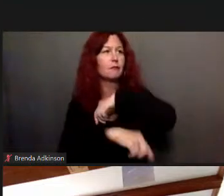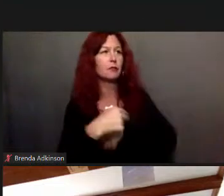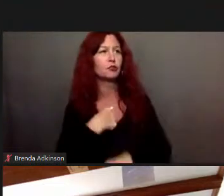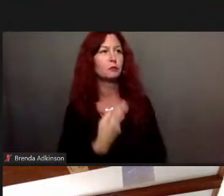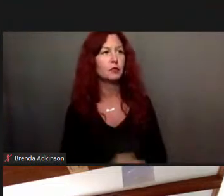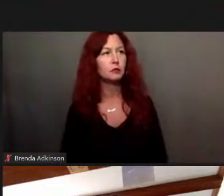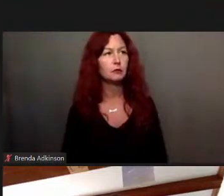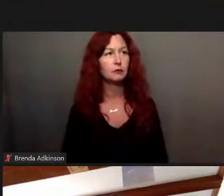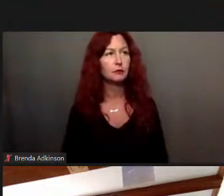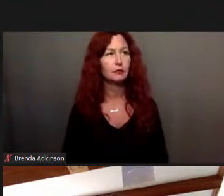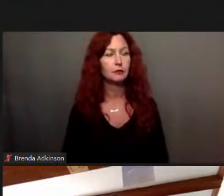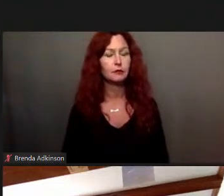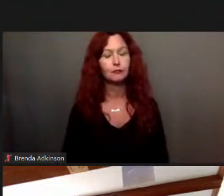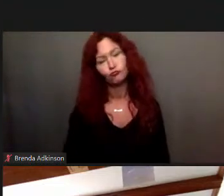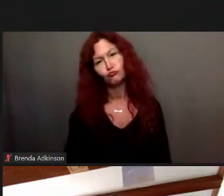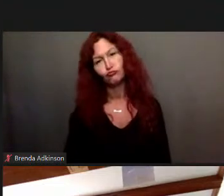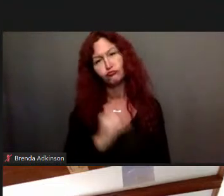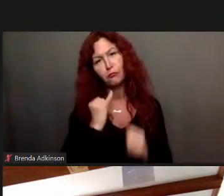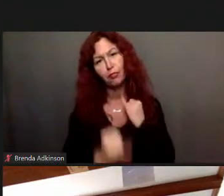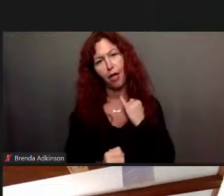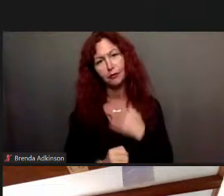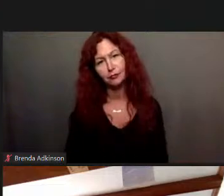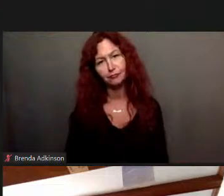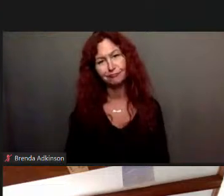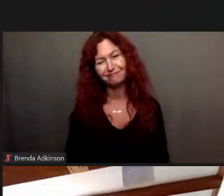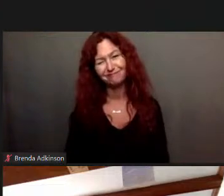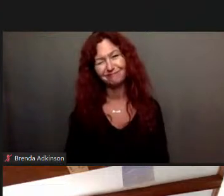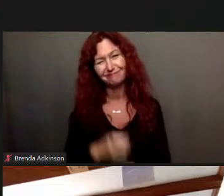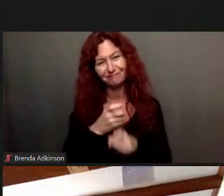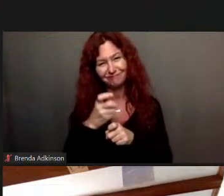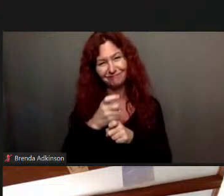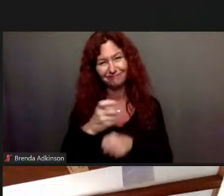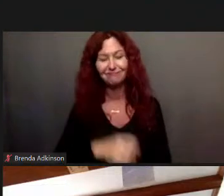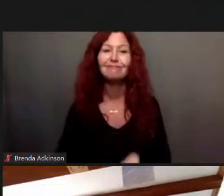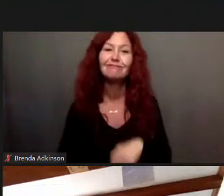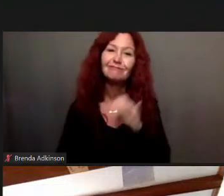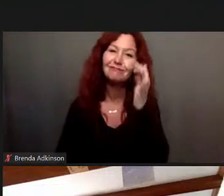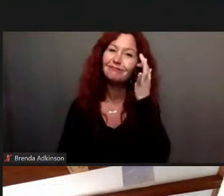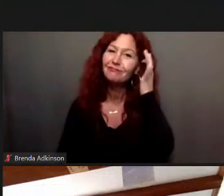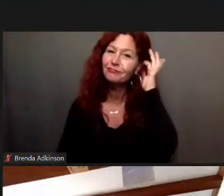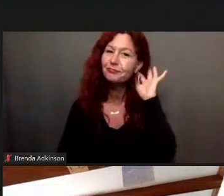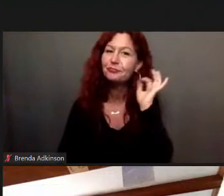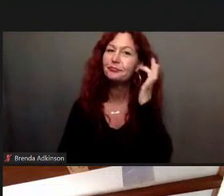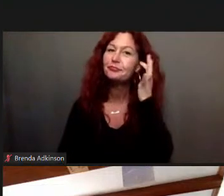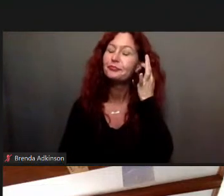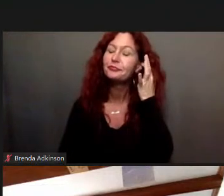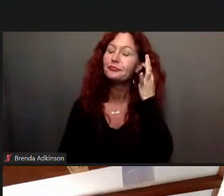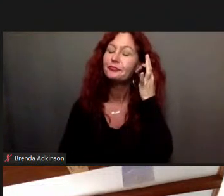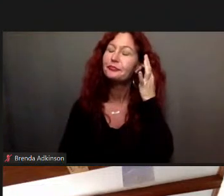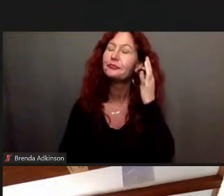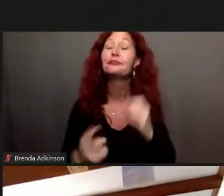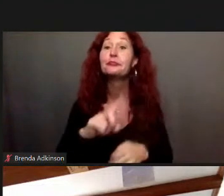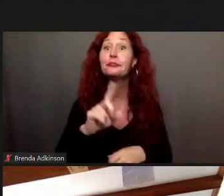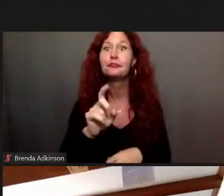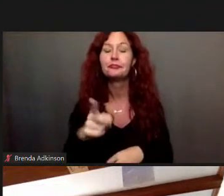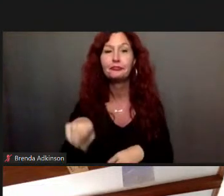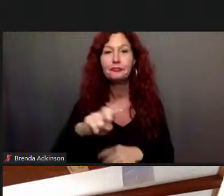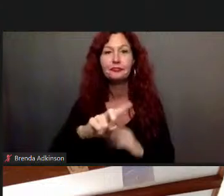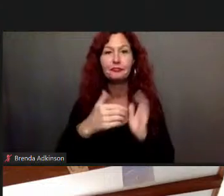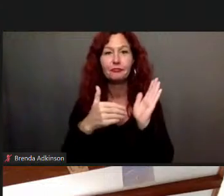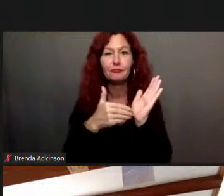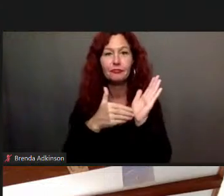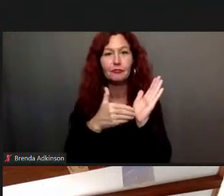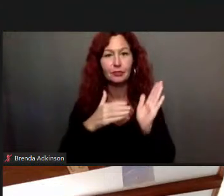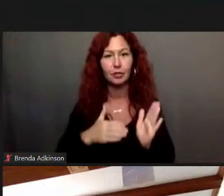back to the back. Okay. Yeah. My question is for any of the doctors here today. I had the mayor of Fort